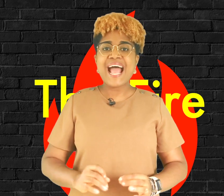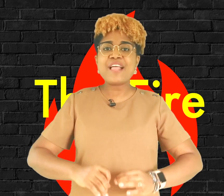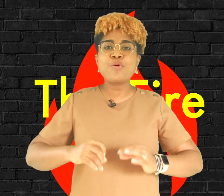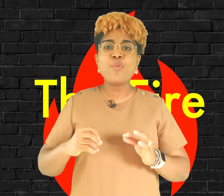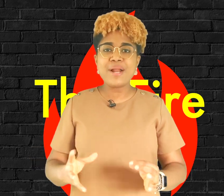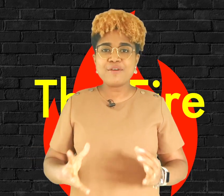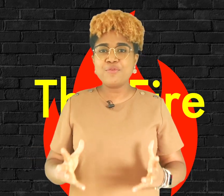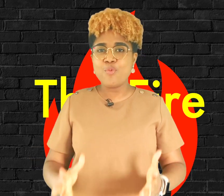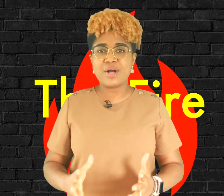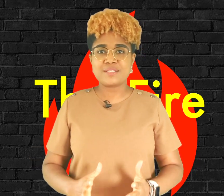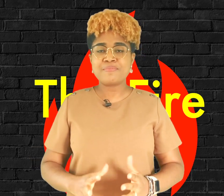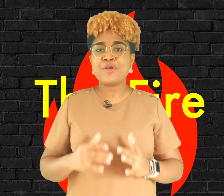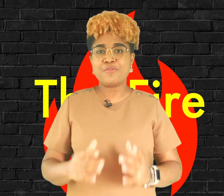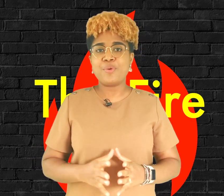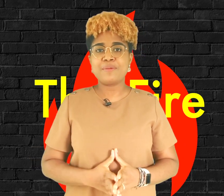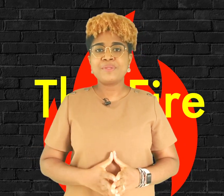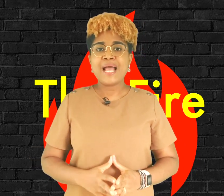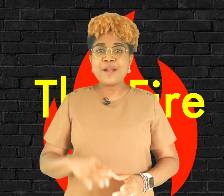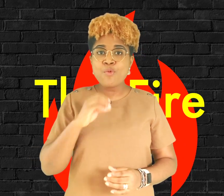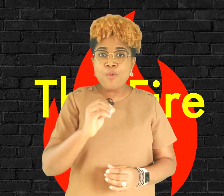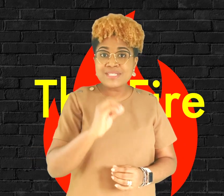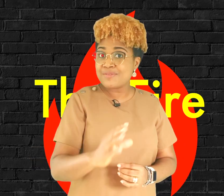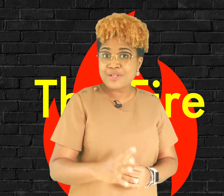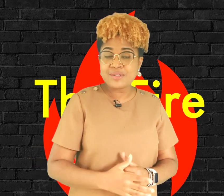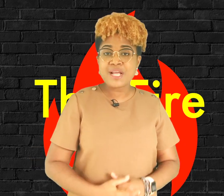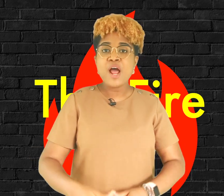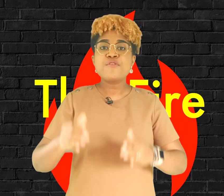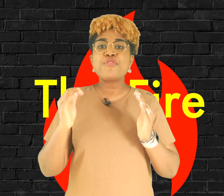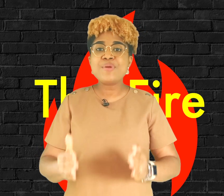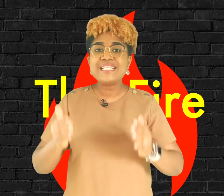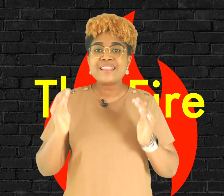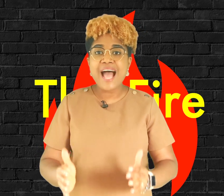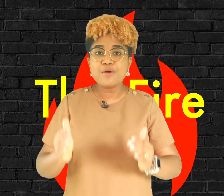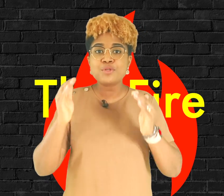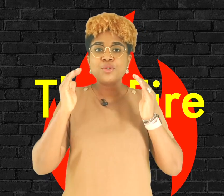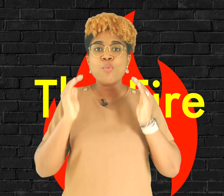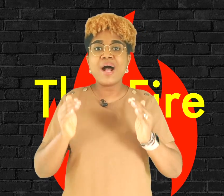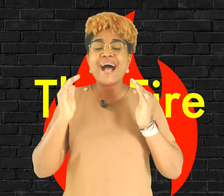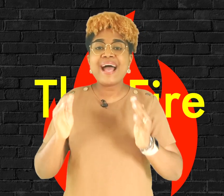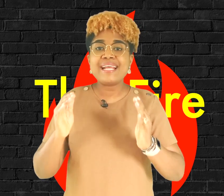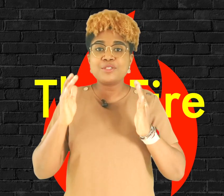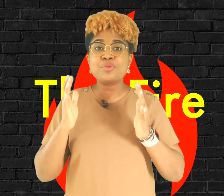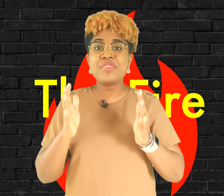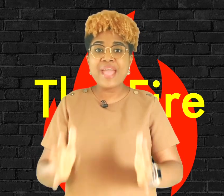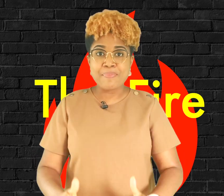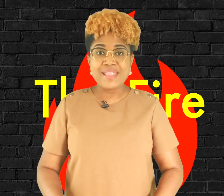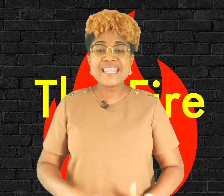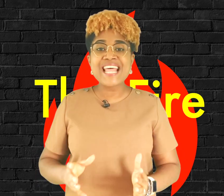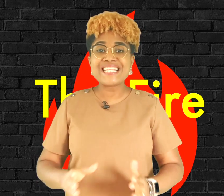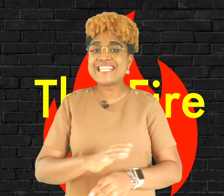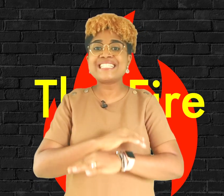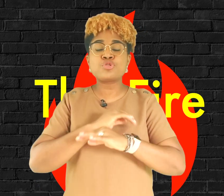event and the wonderful works of God. And what was the result? 3,000 were added to